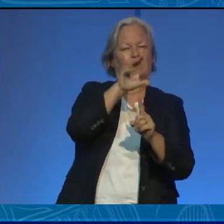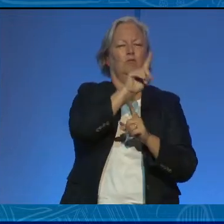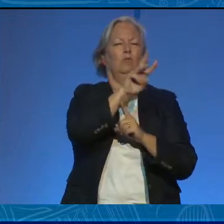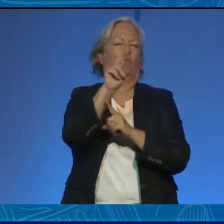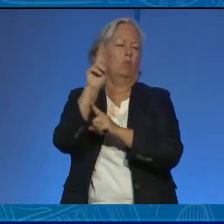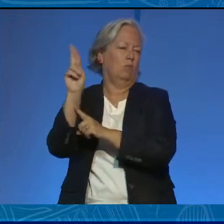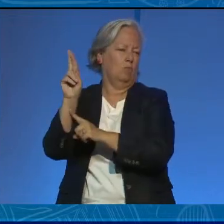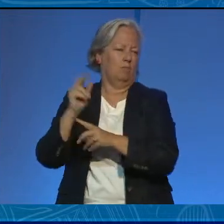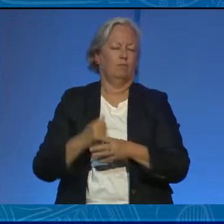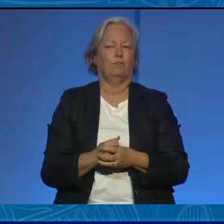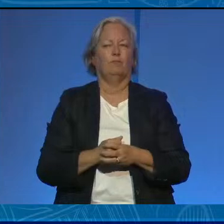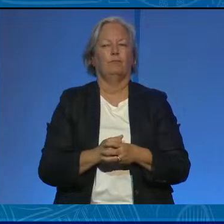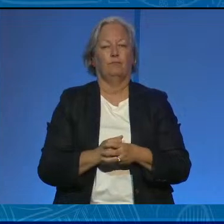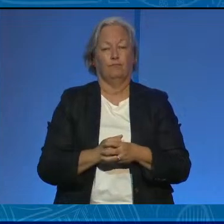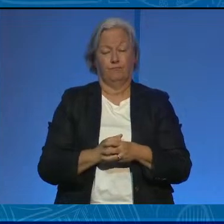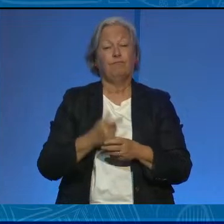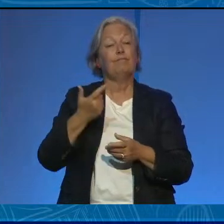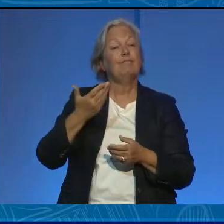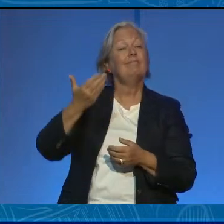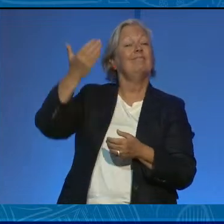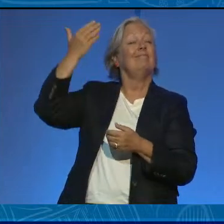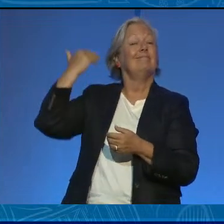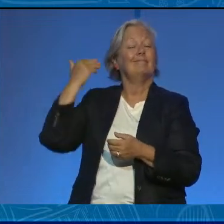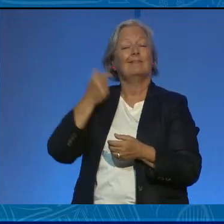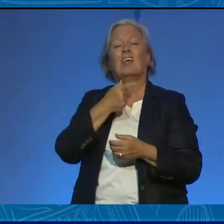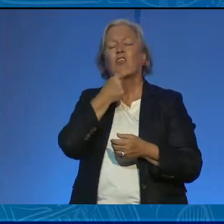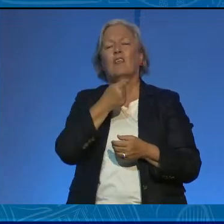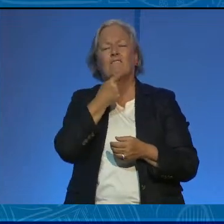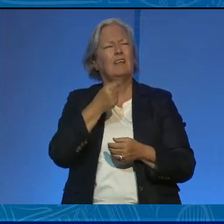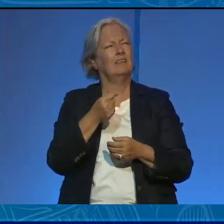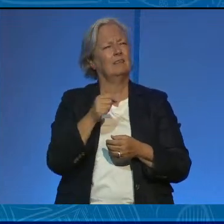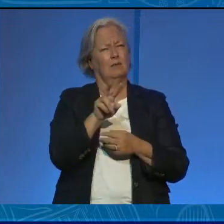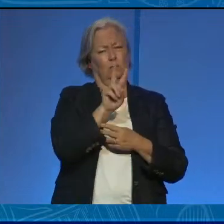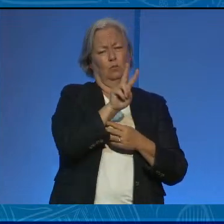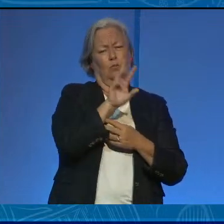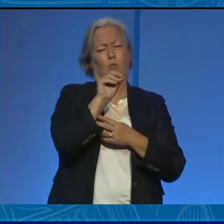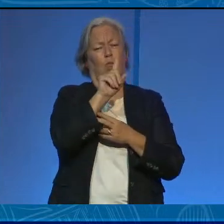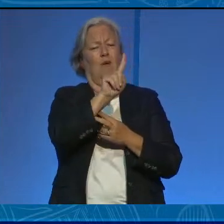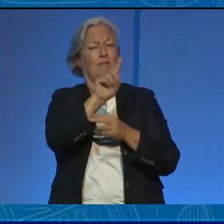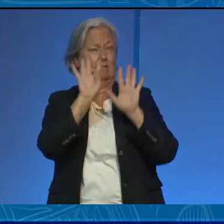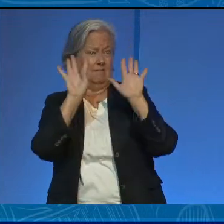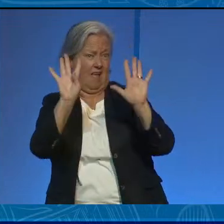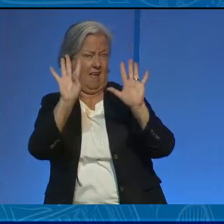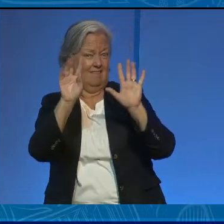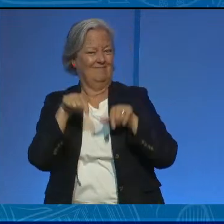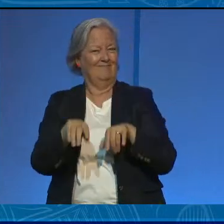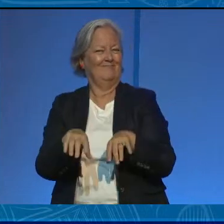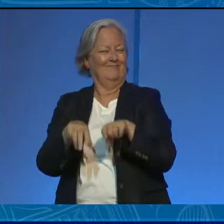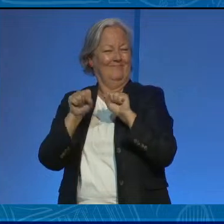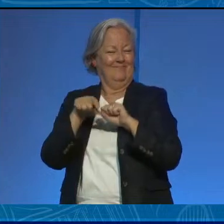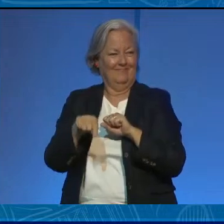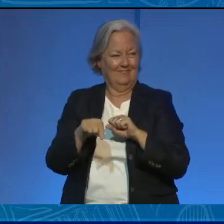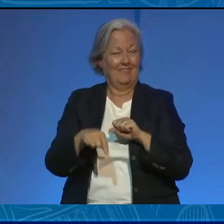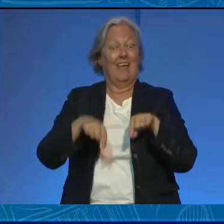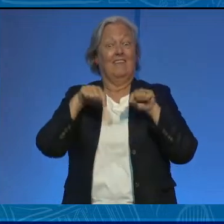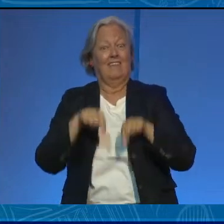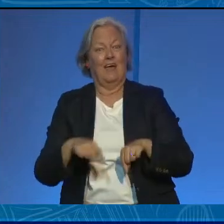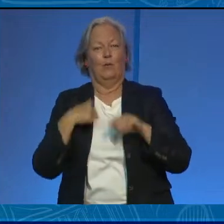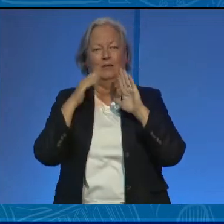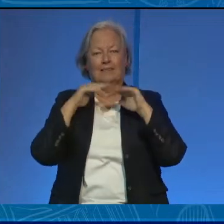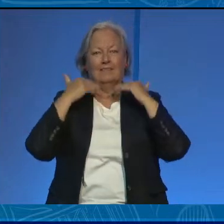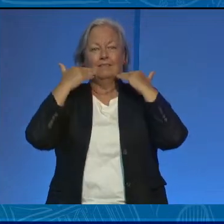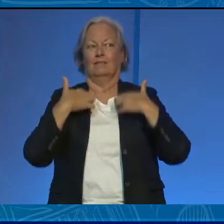Having last hosted the Global Platform in Geneva in 2019, we are excited to once again